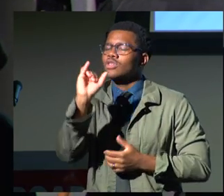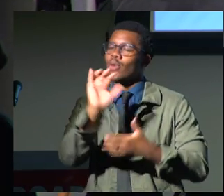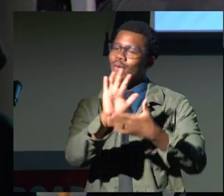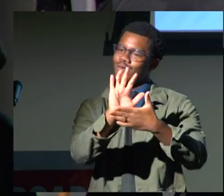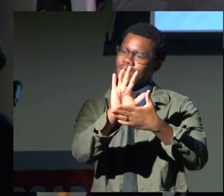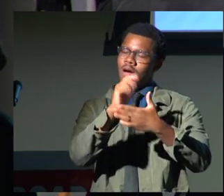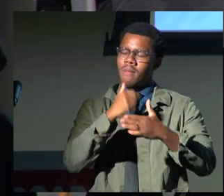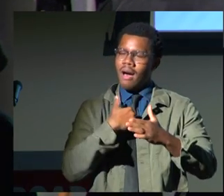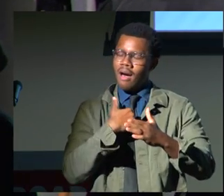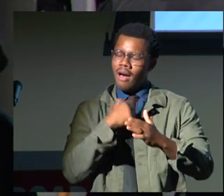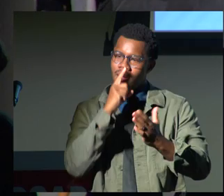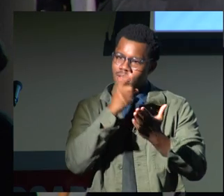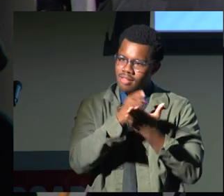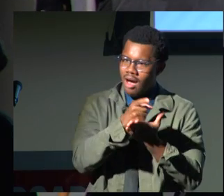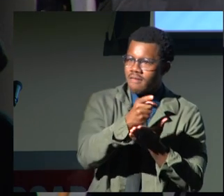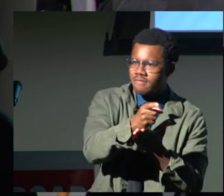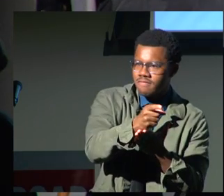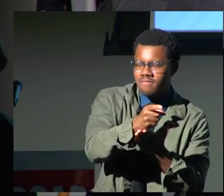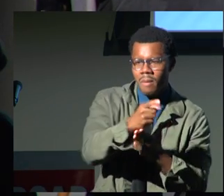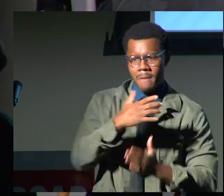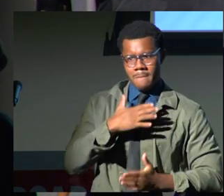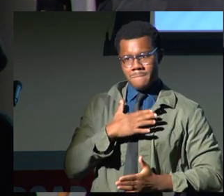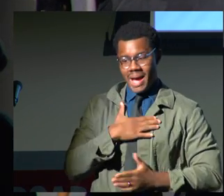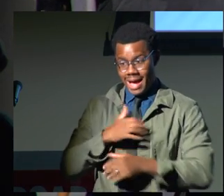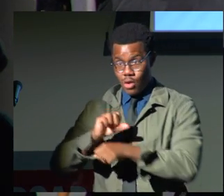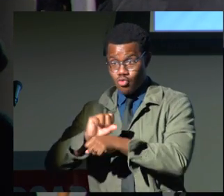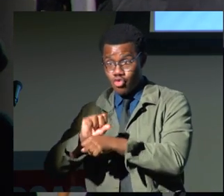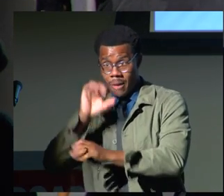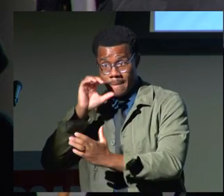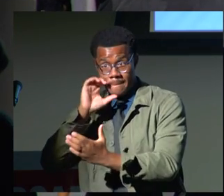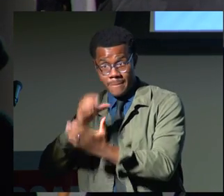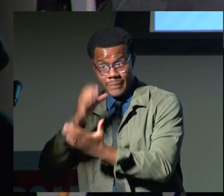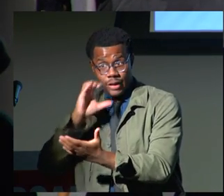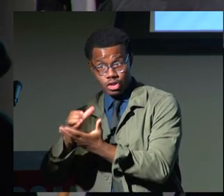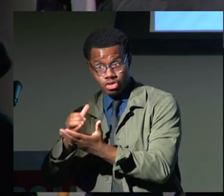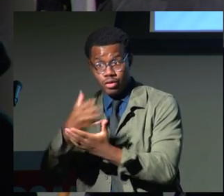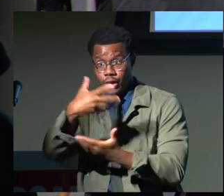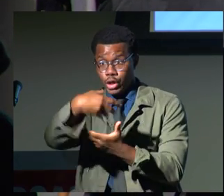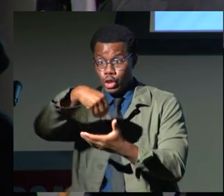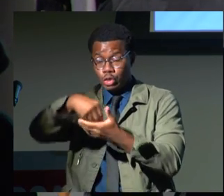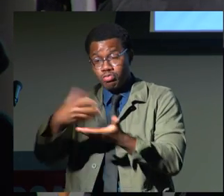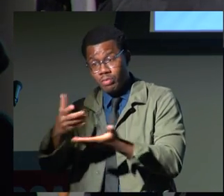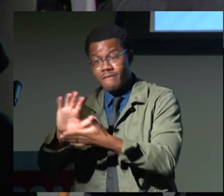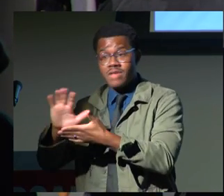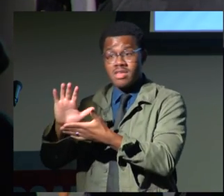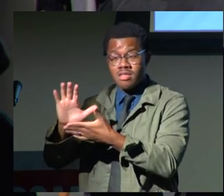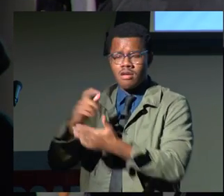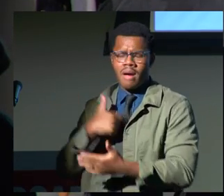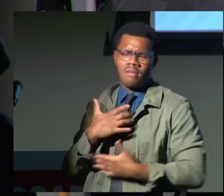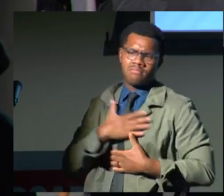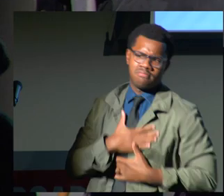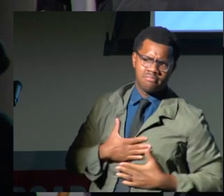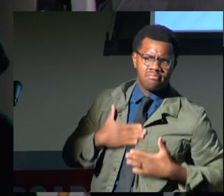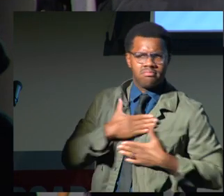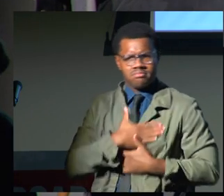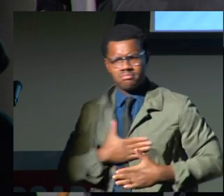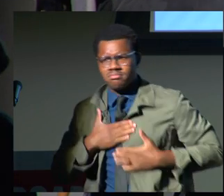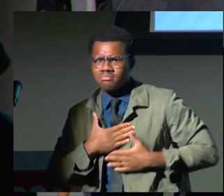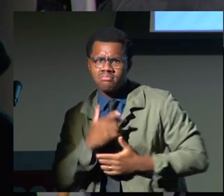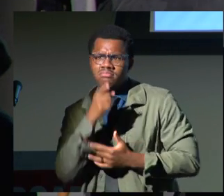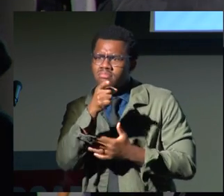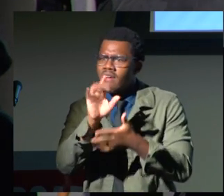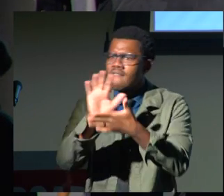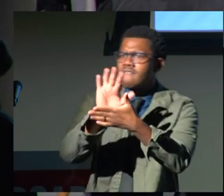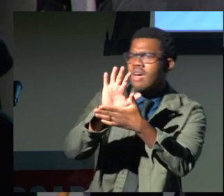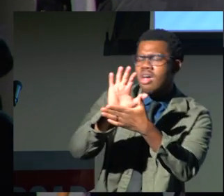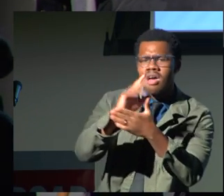works has a film-like quality to them. Absolutely. Because I love films and movies. I like the way films look. I like